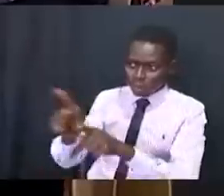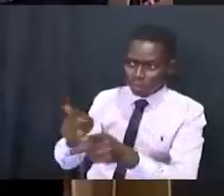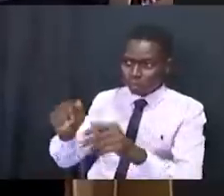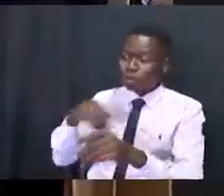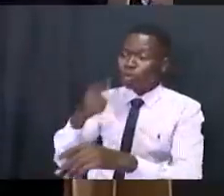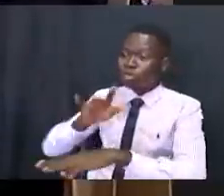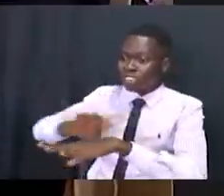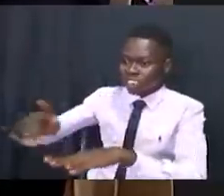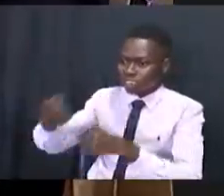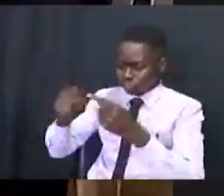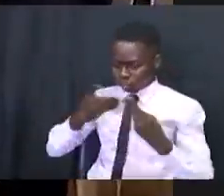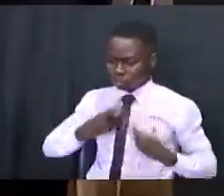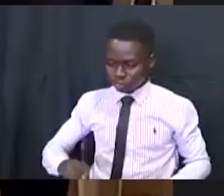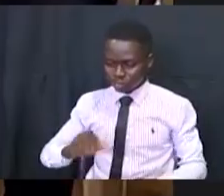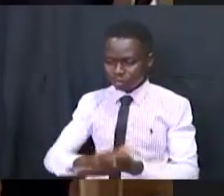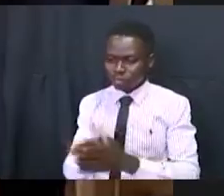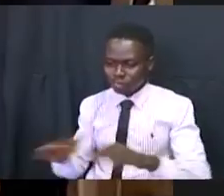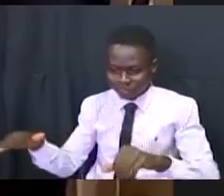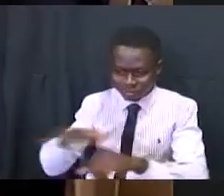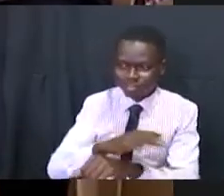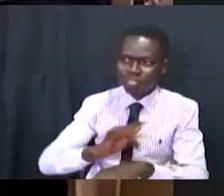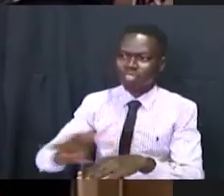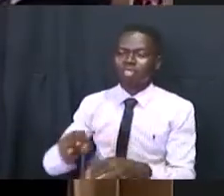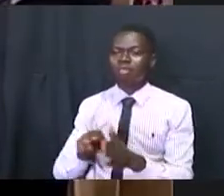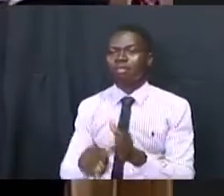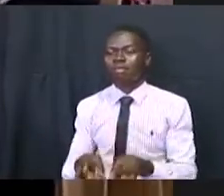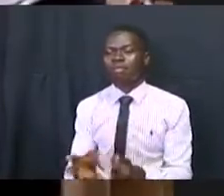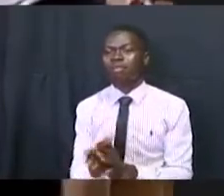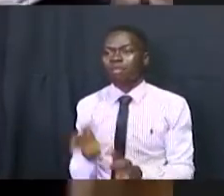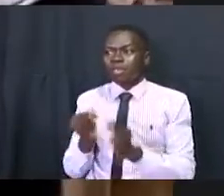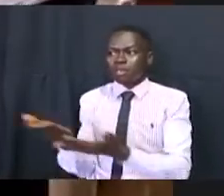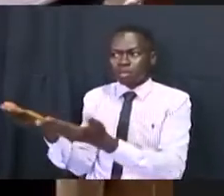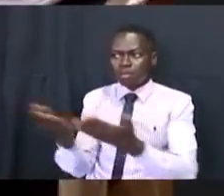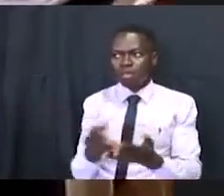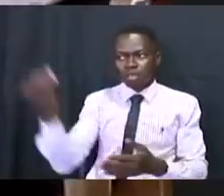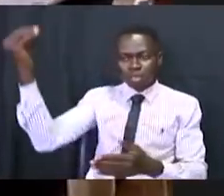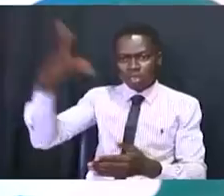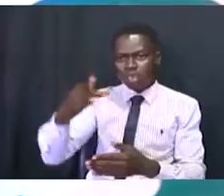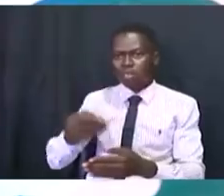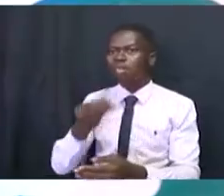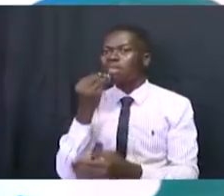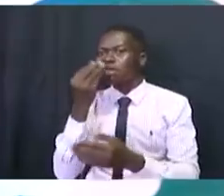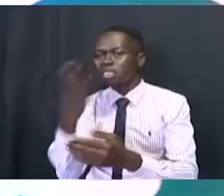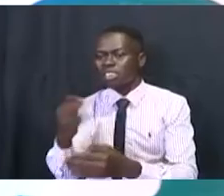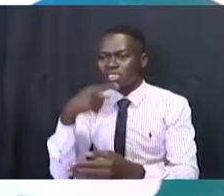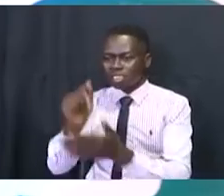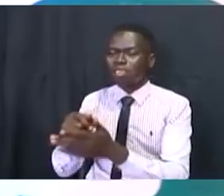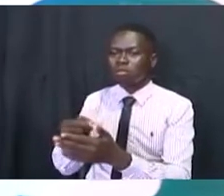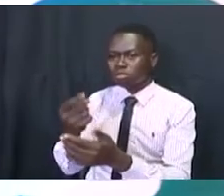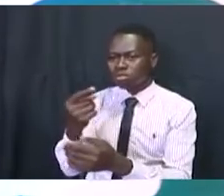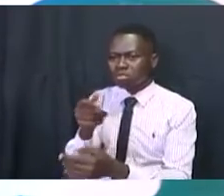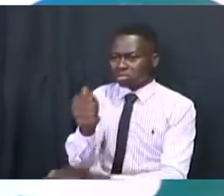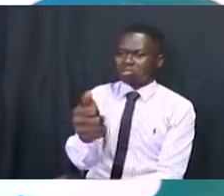Now listen. When you bring the light, they will shout at you and insult you because they are naked.